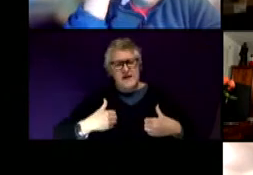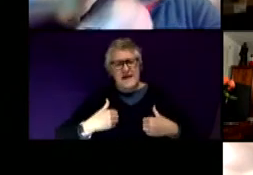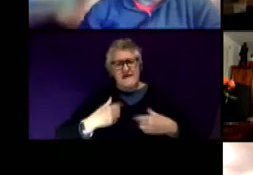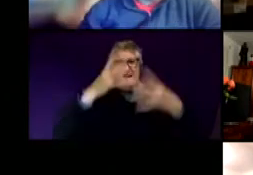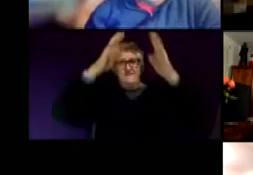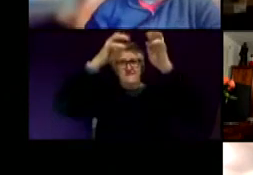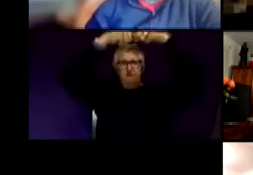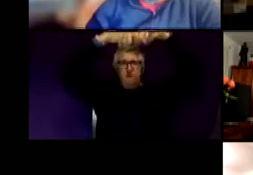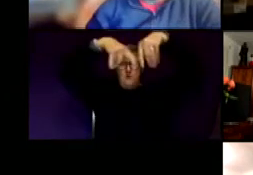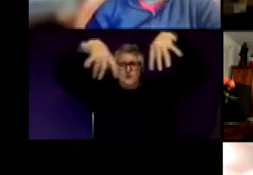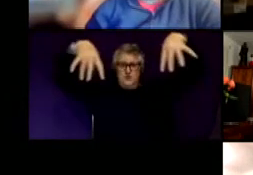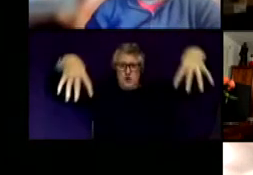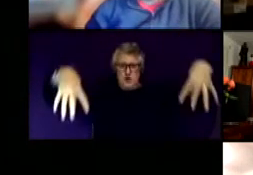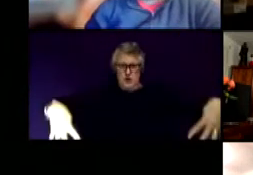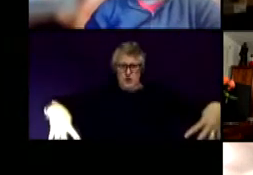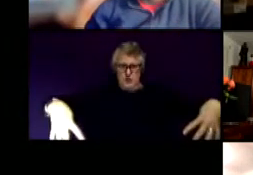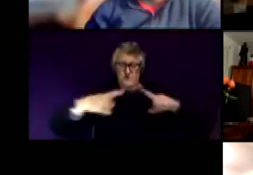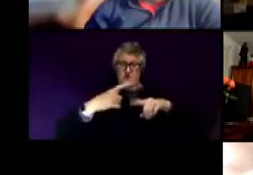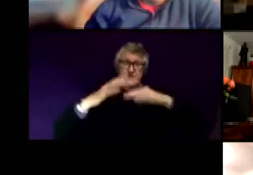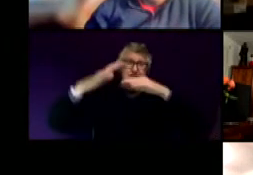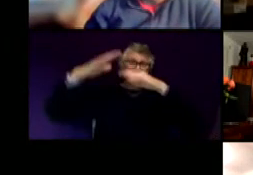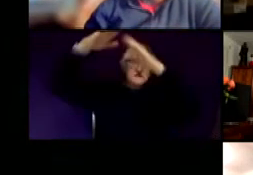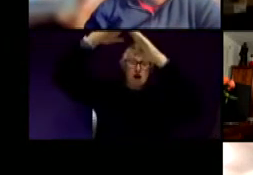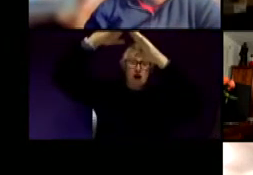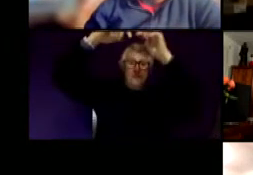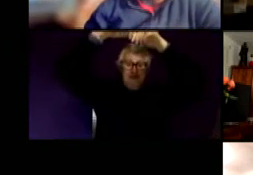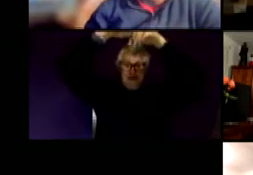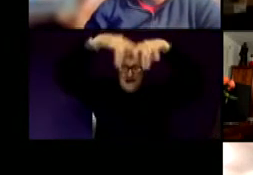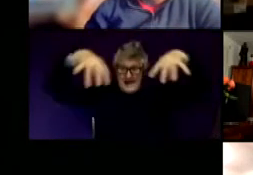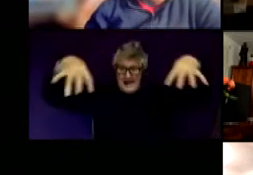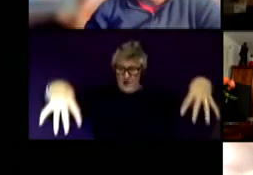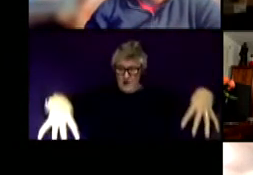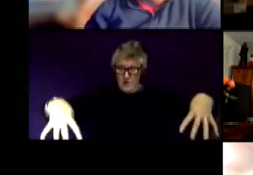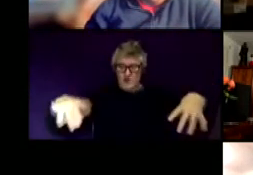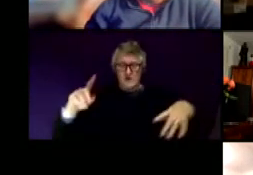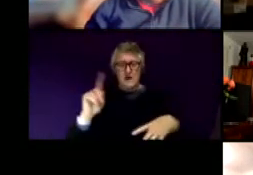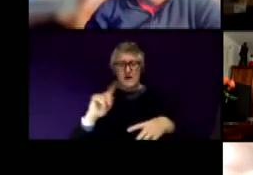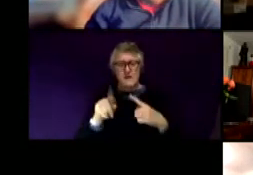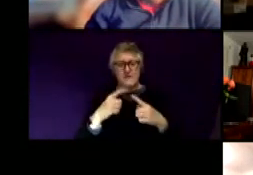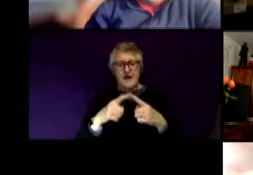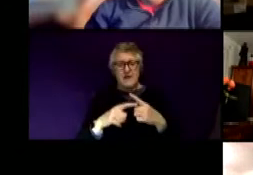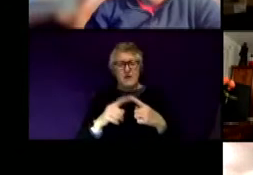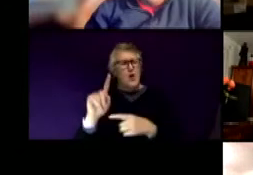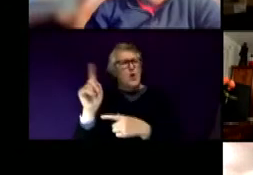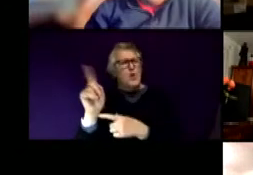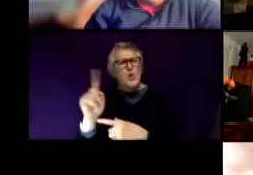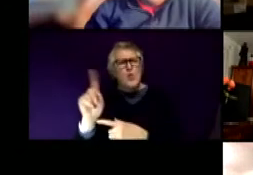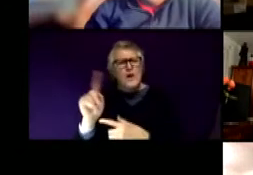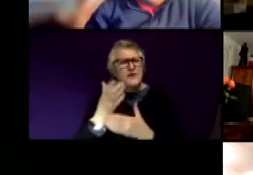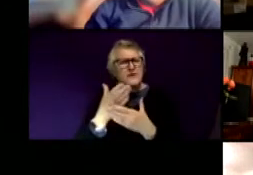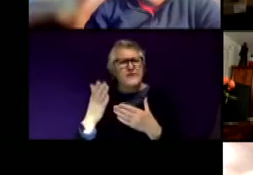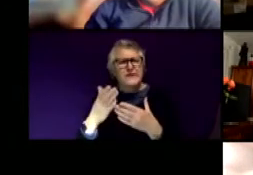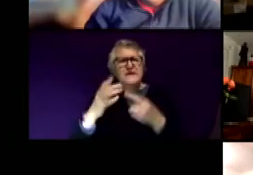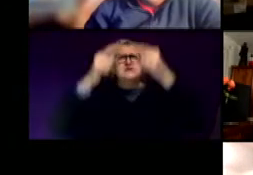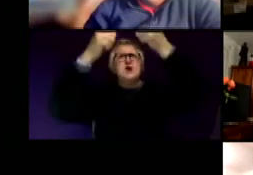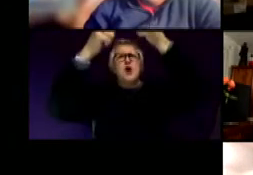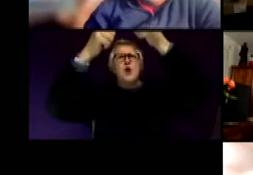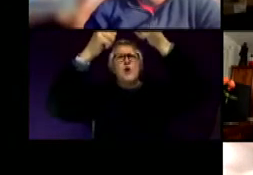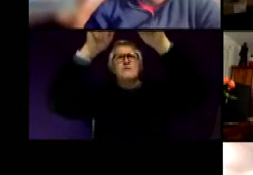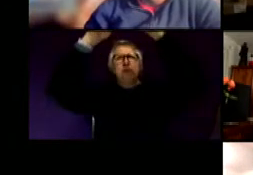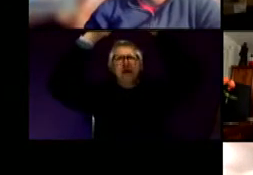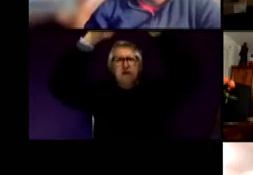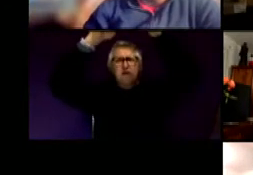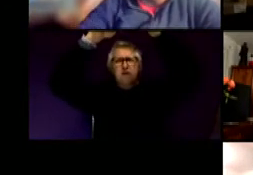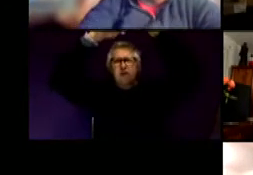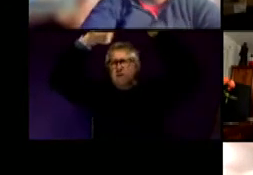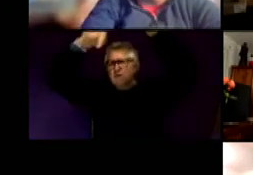to where do things go in the process. Like I heard somebody mention earlier